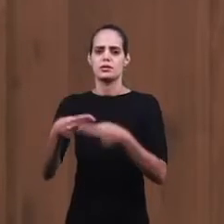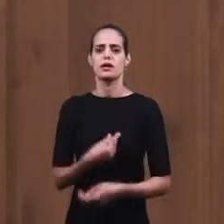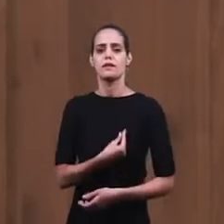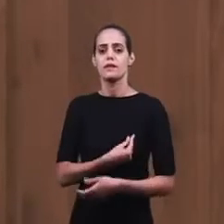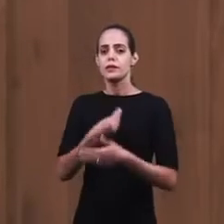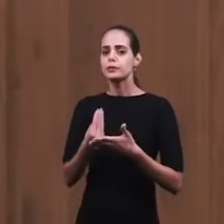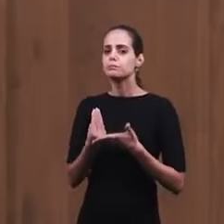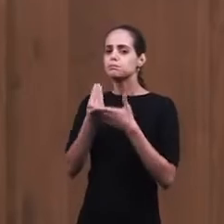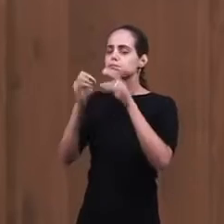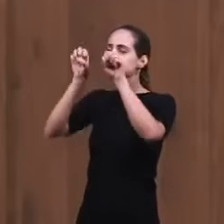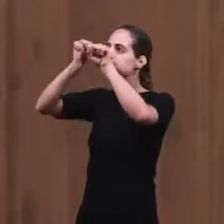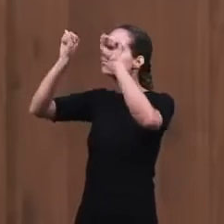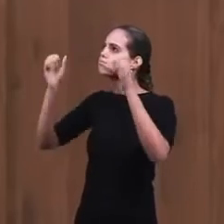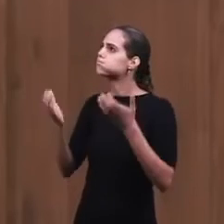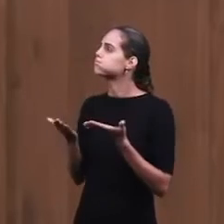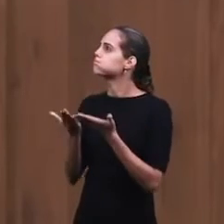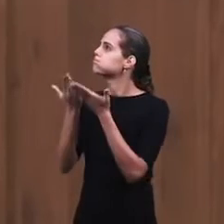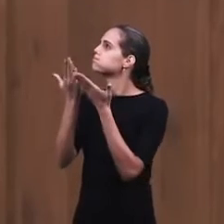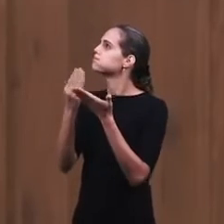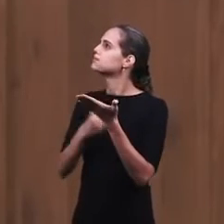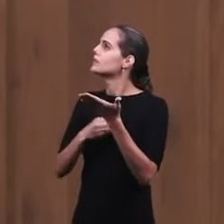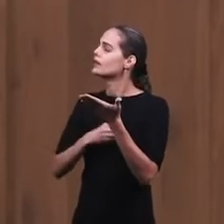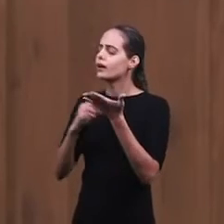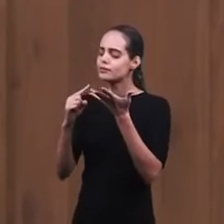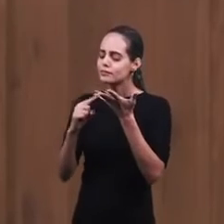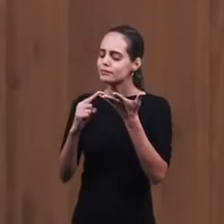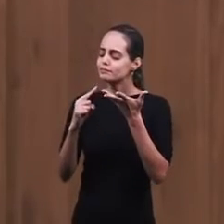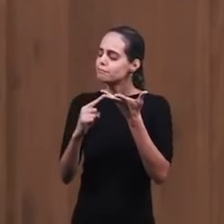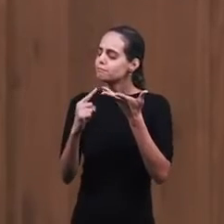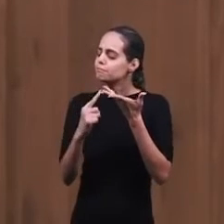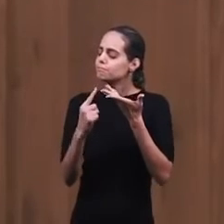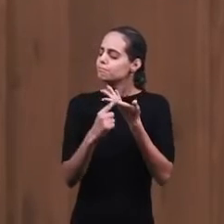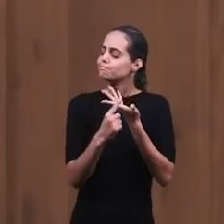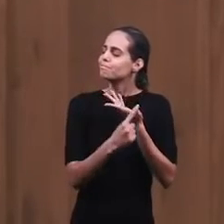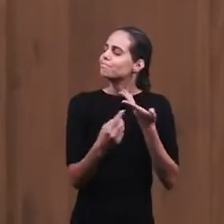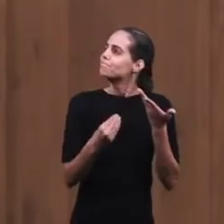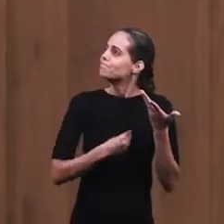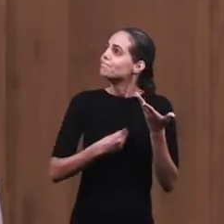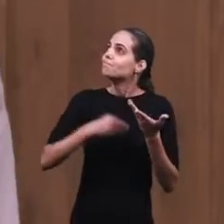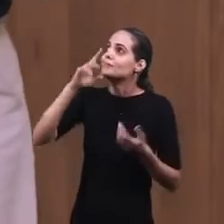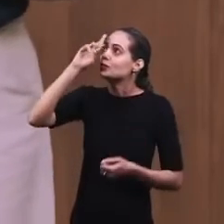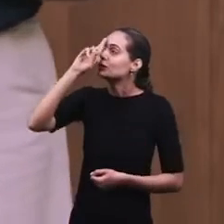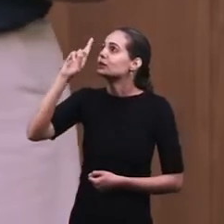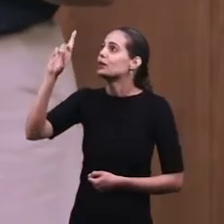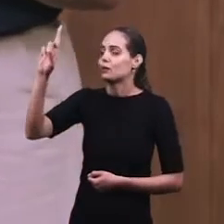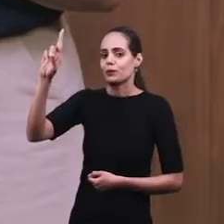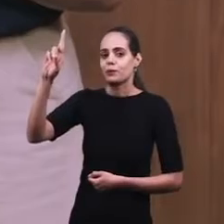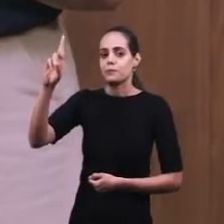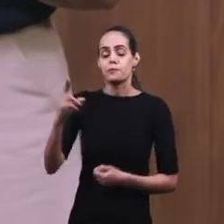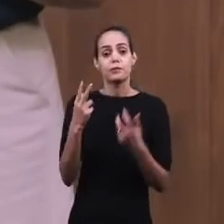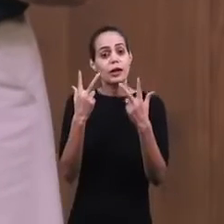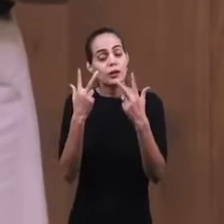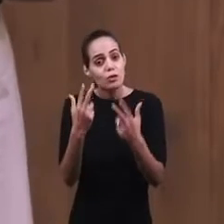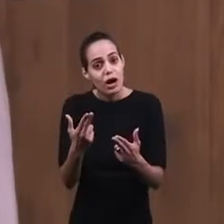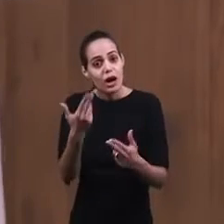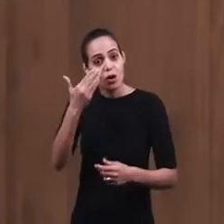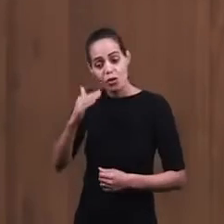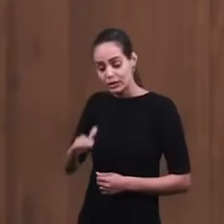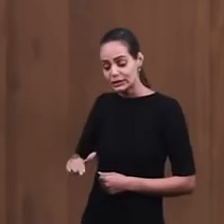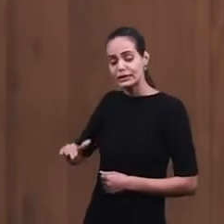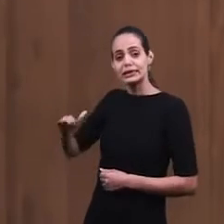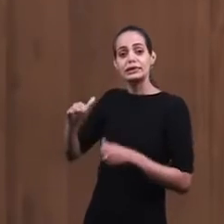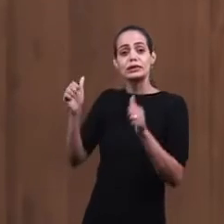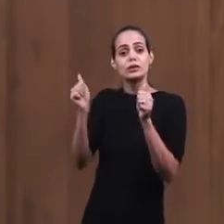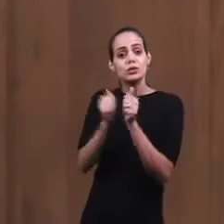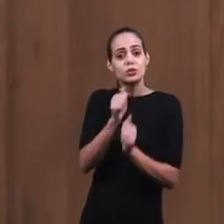and that is exactly what these children are doing here with their teachers. They are kneeling down, putting their lives before